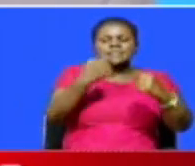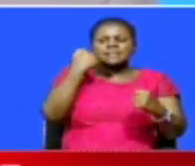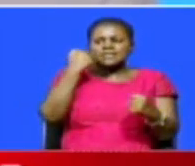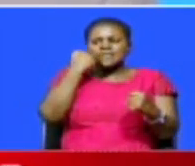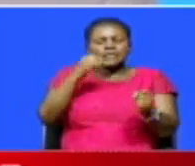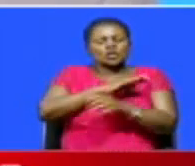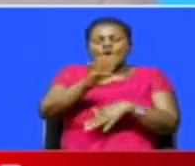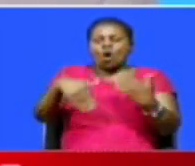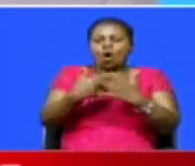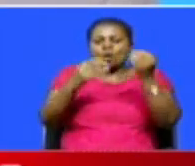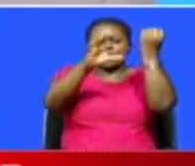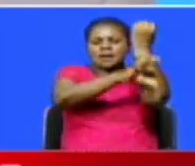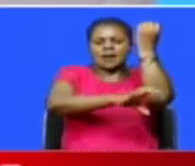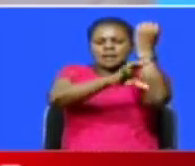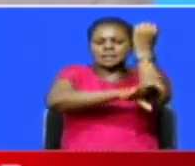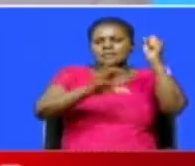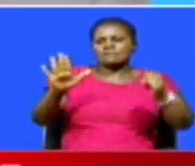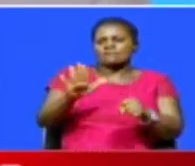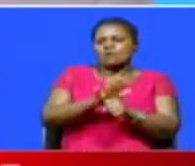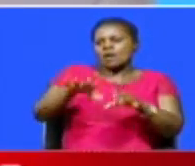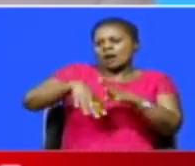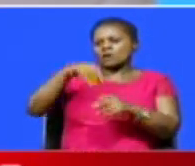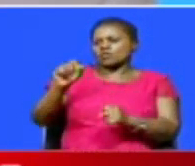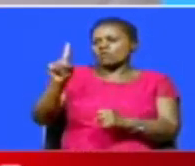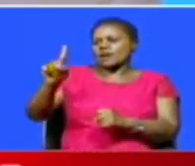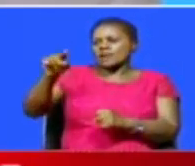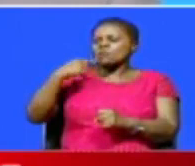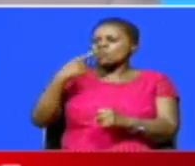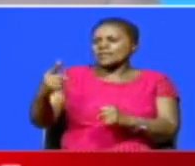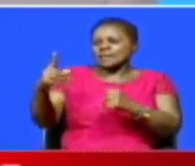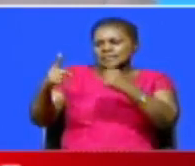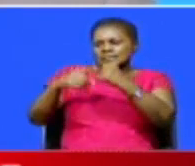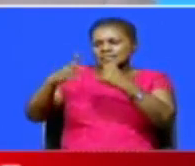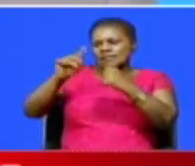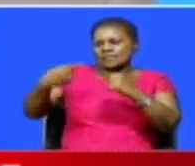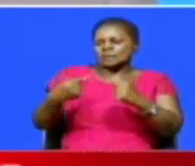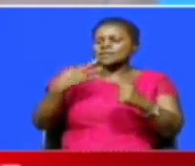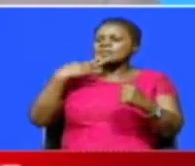caseload in the country out of 169,800.